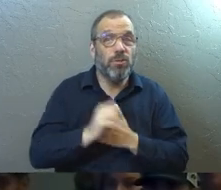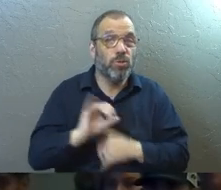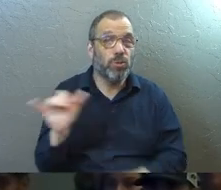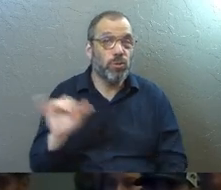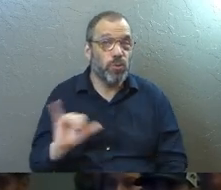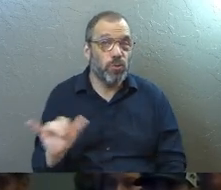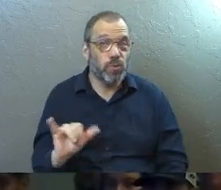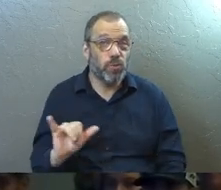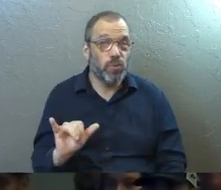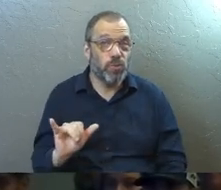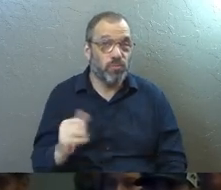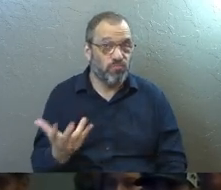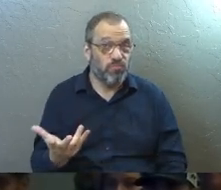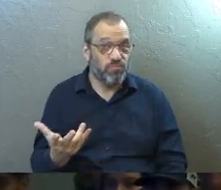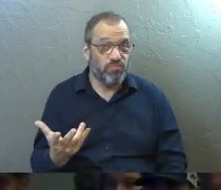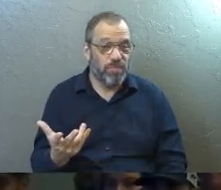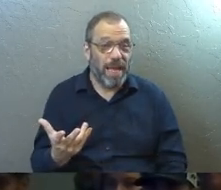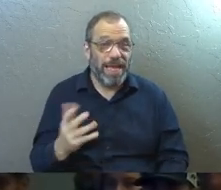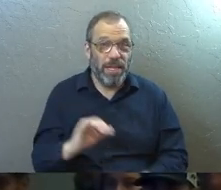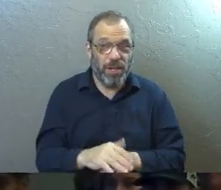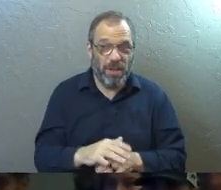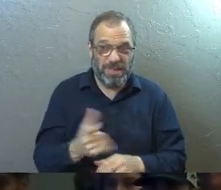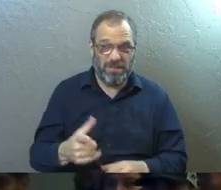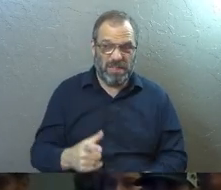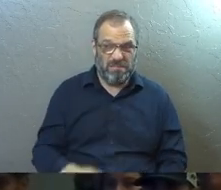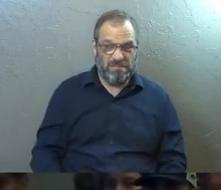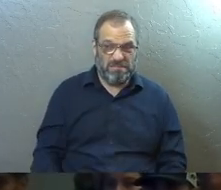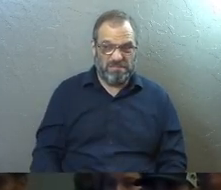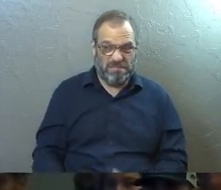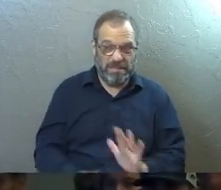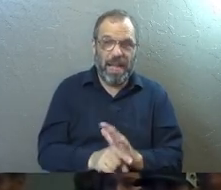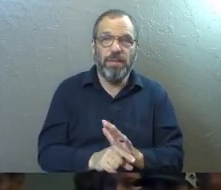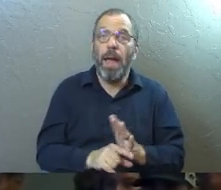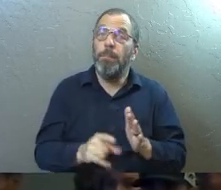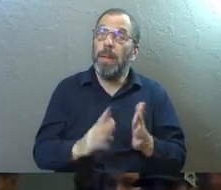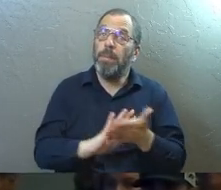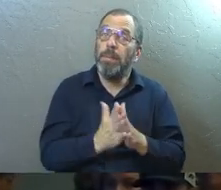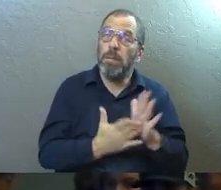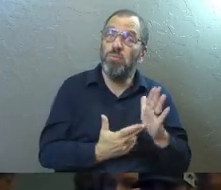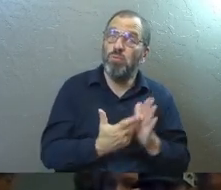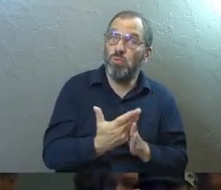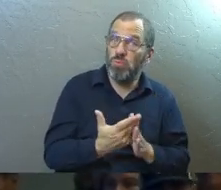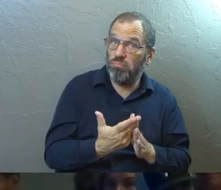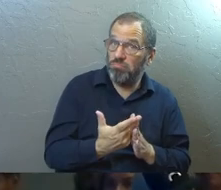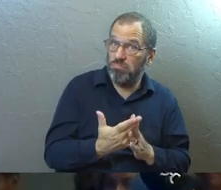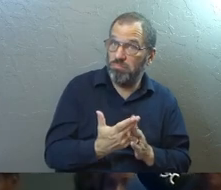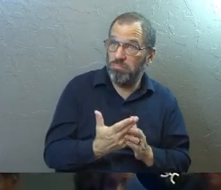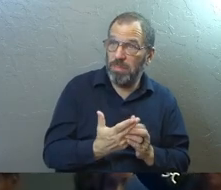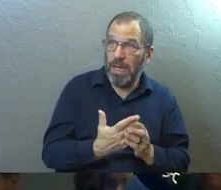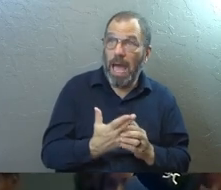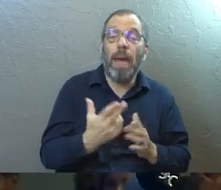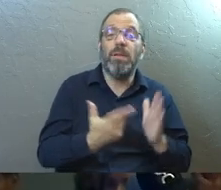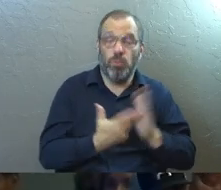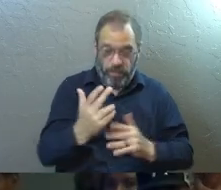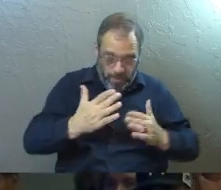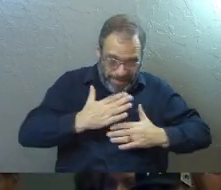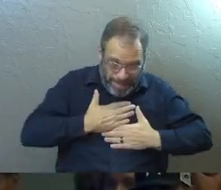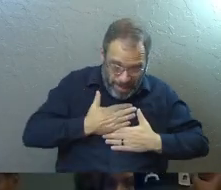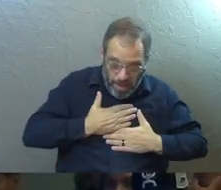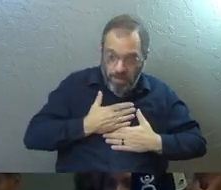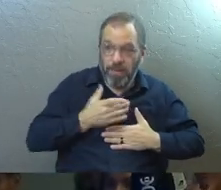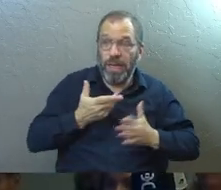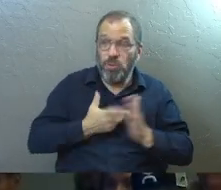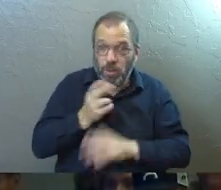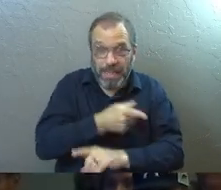that, right? Softening the blow on things that we're maybe called to be truthful about. I think truthful to ourselves, truthful to